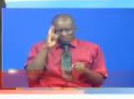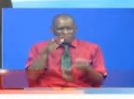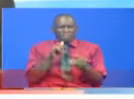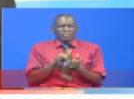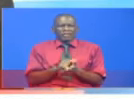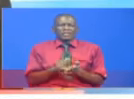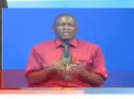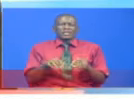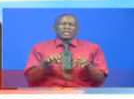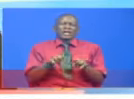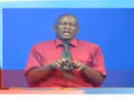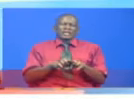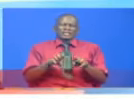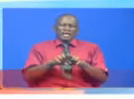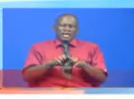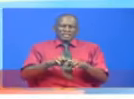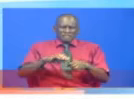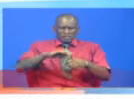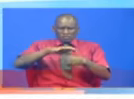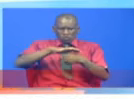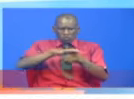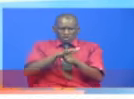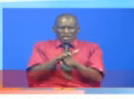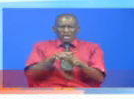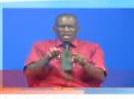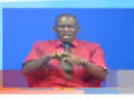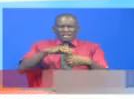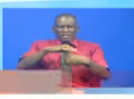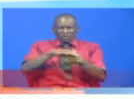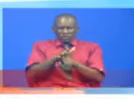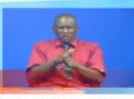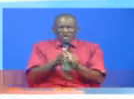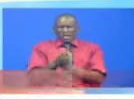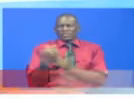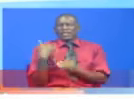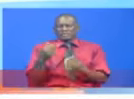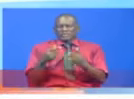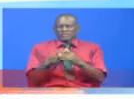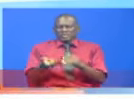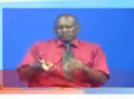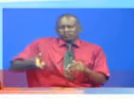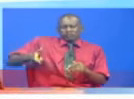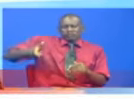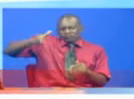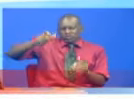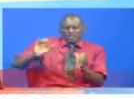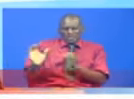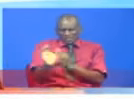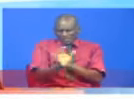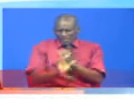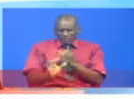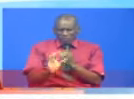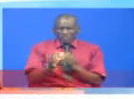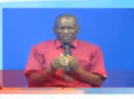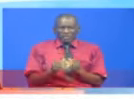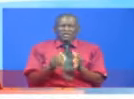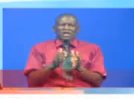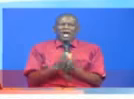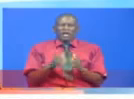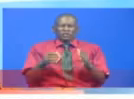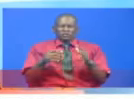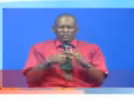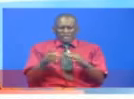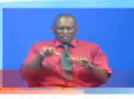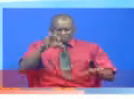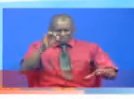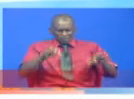this pandemic and the numbers started growing in the country, and you begin to pick up